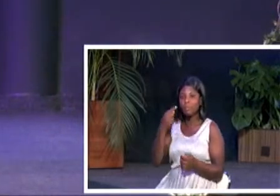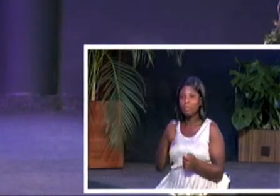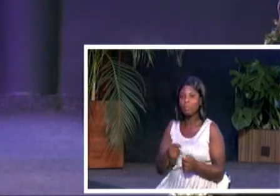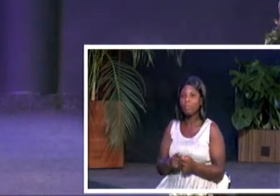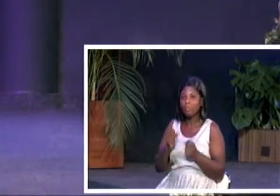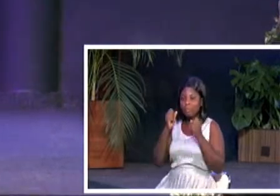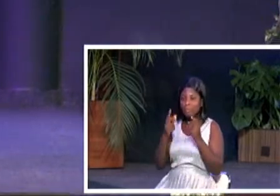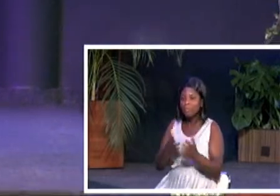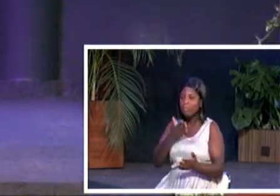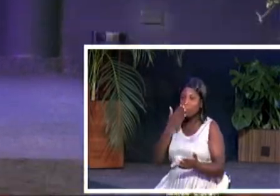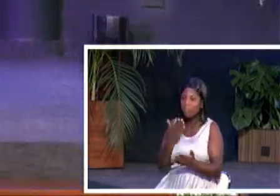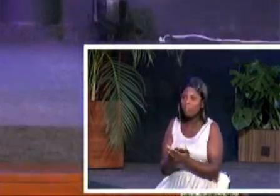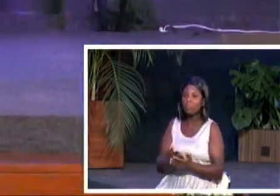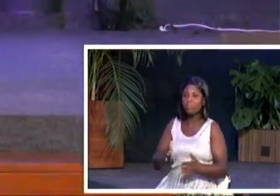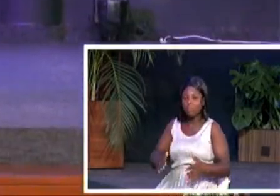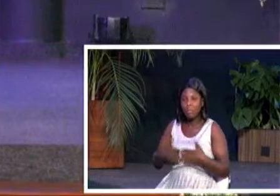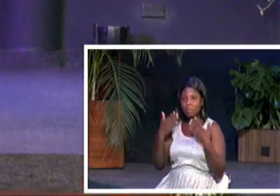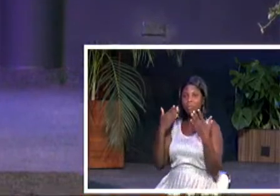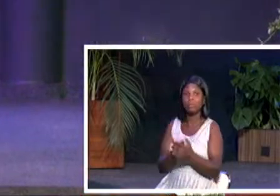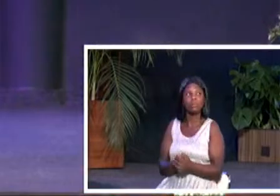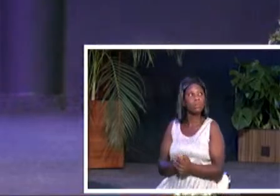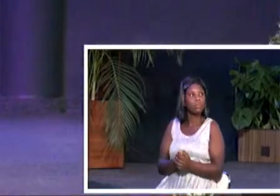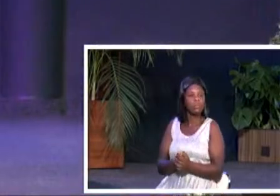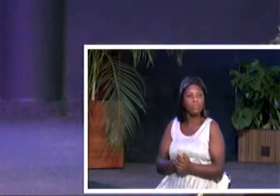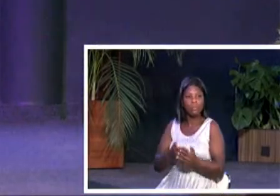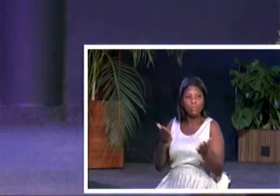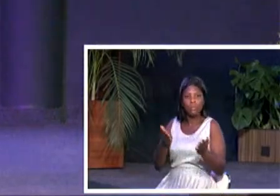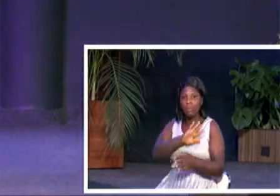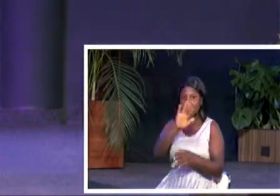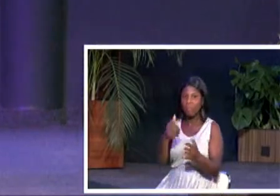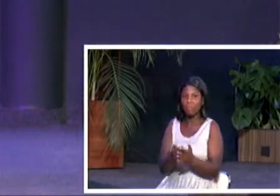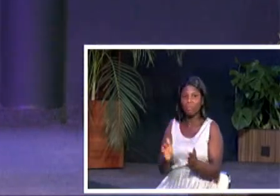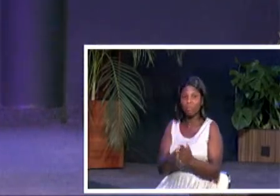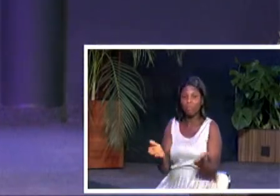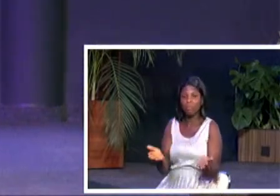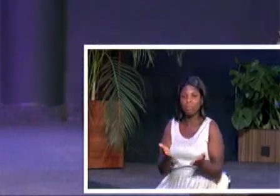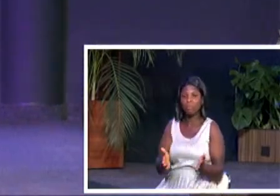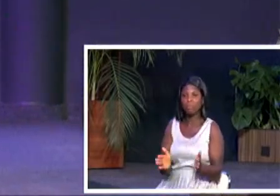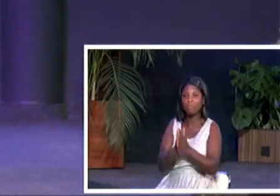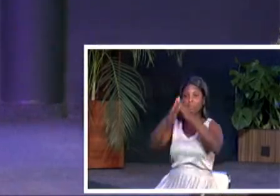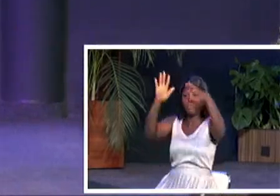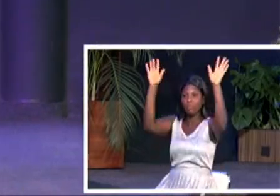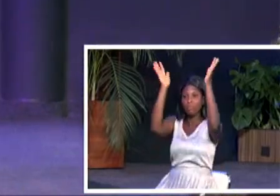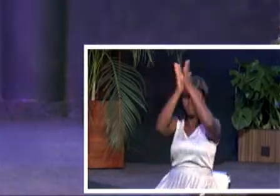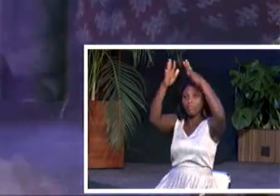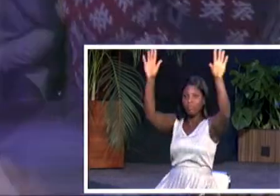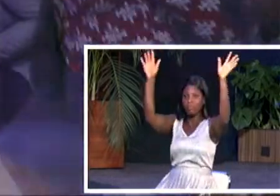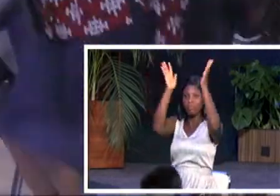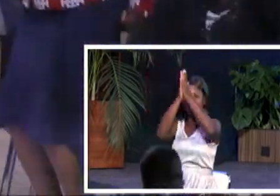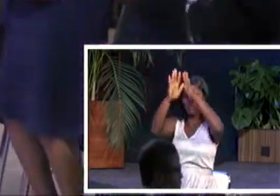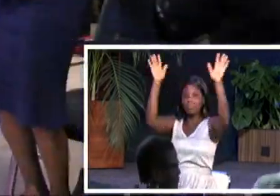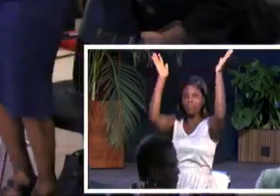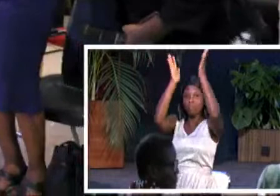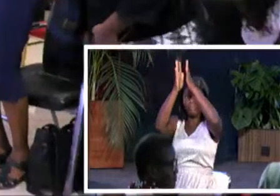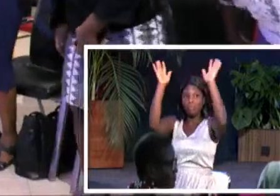to rise to your feet, and let's give them that wonderful round of applause for all of them.